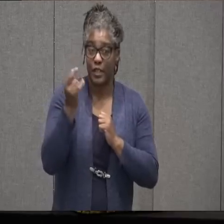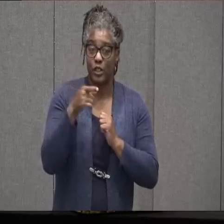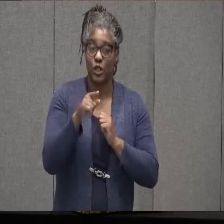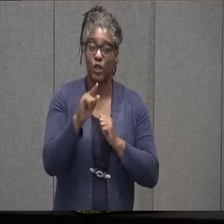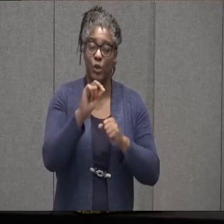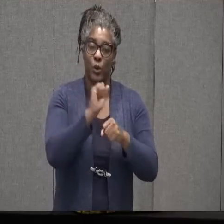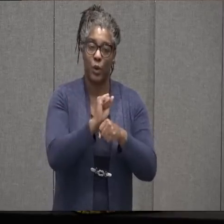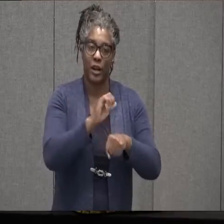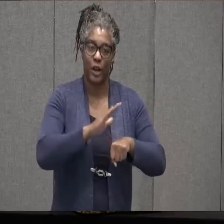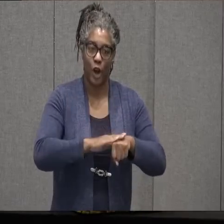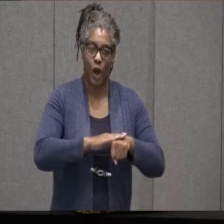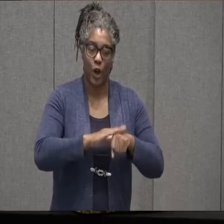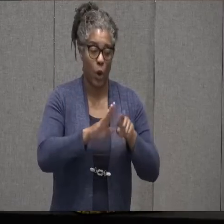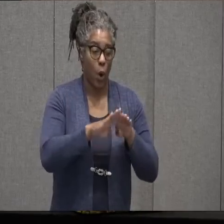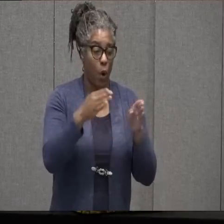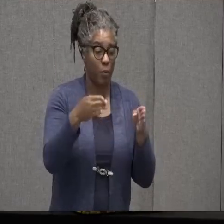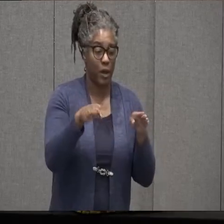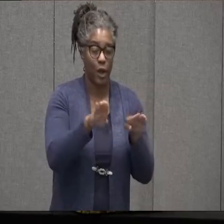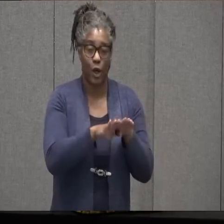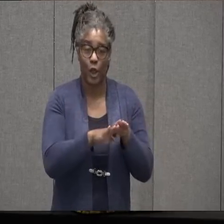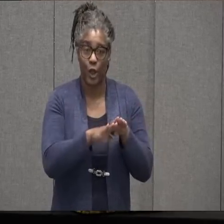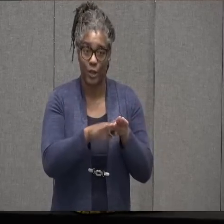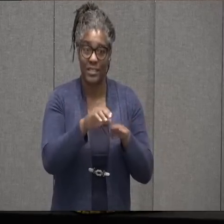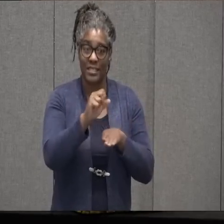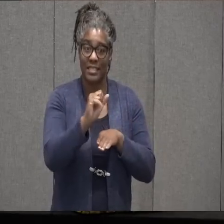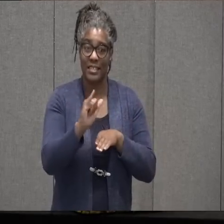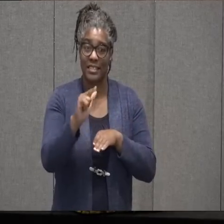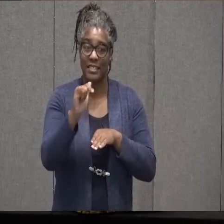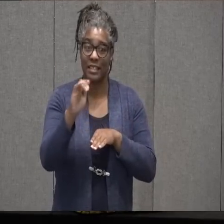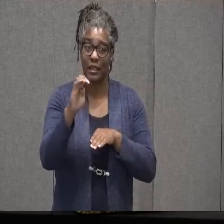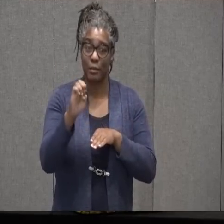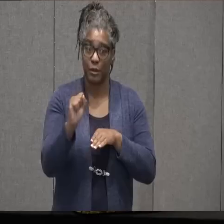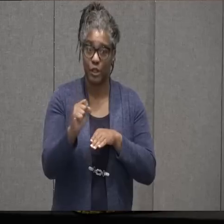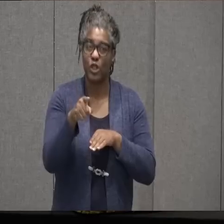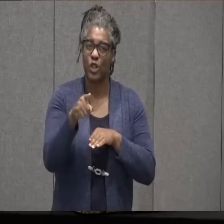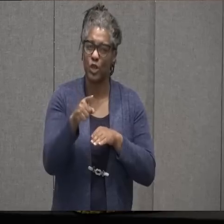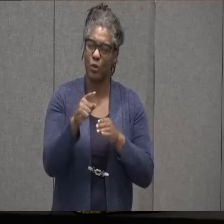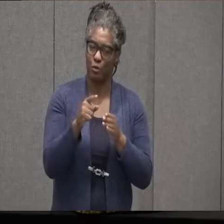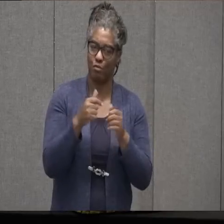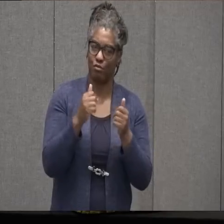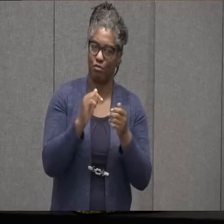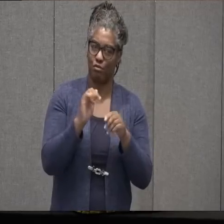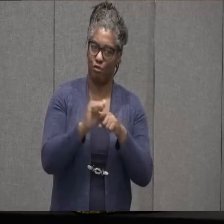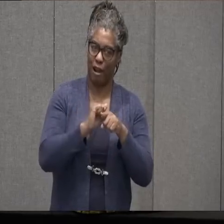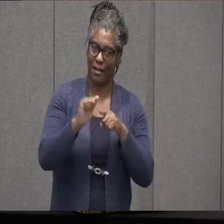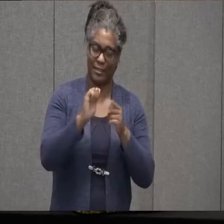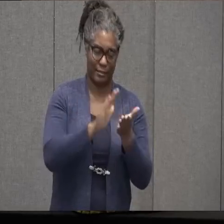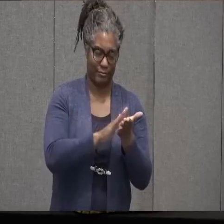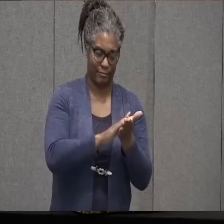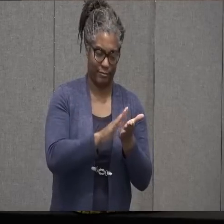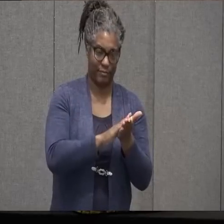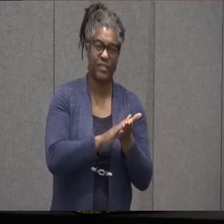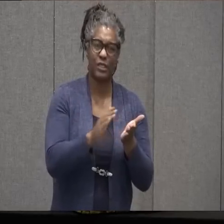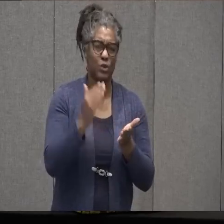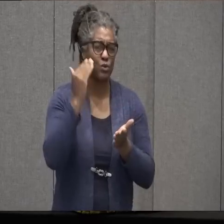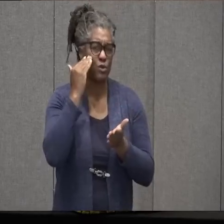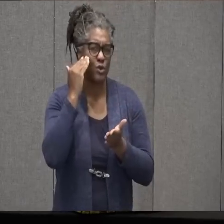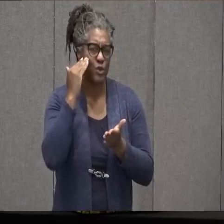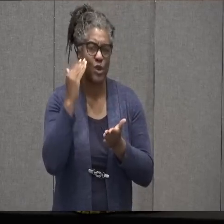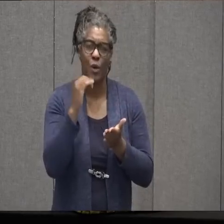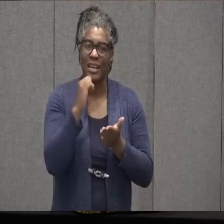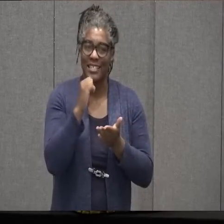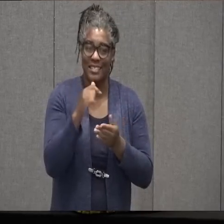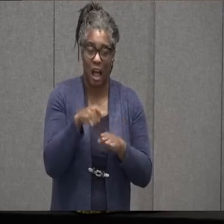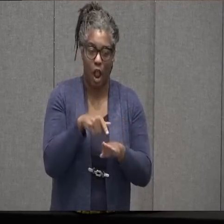not very many words, is it? Right. So I'm going to share with you some examples and then see if you